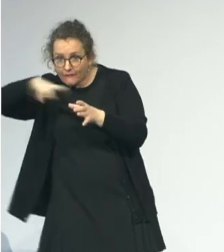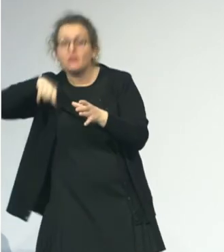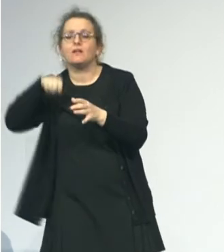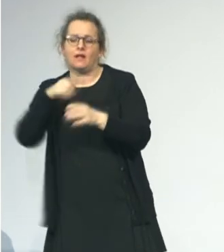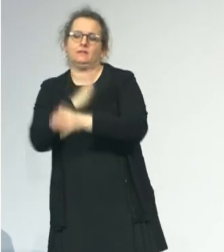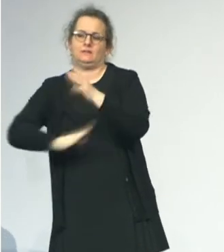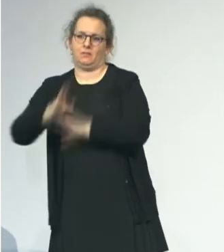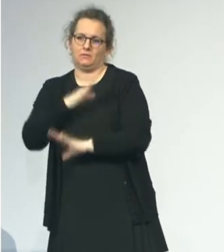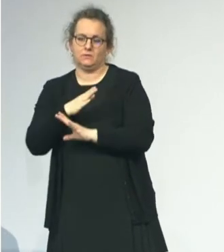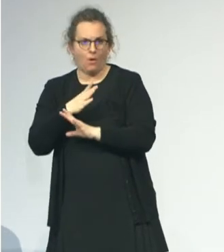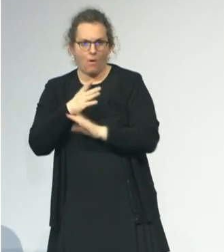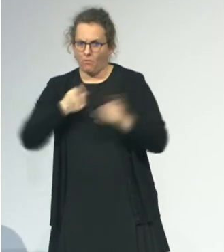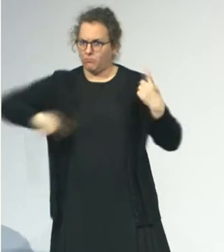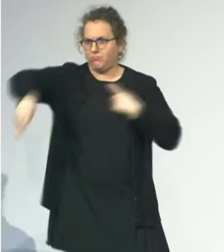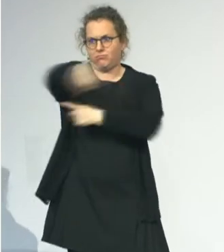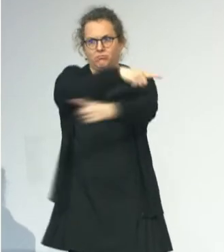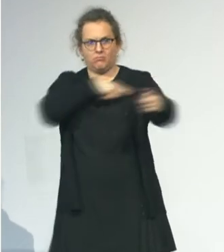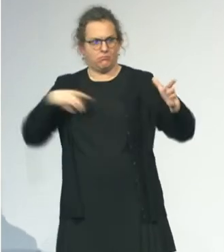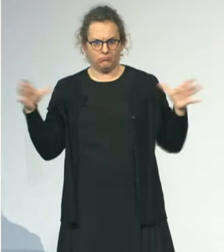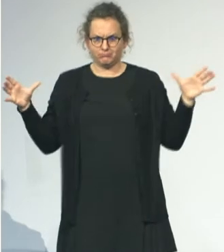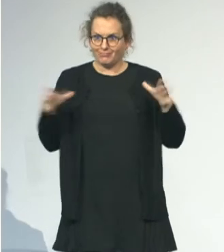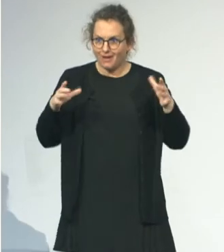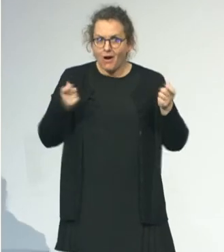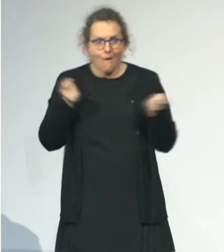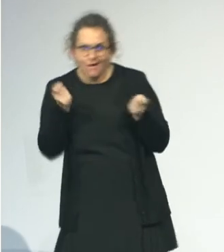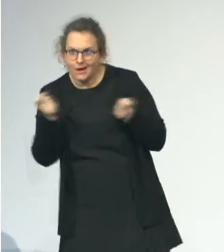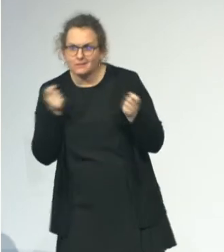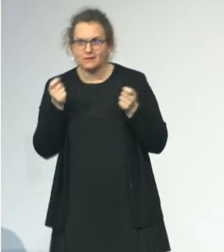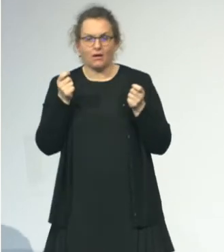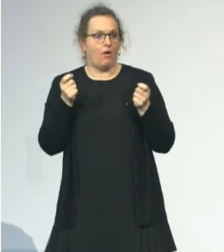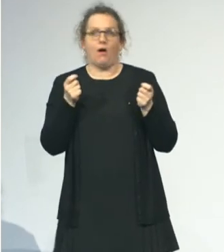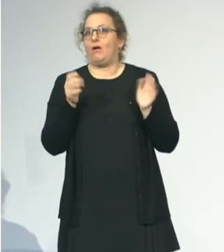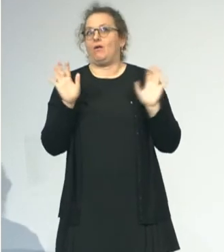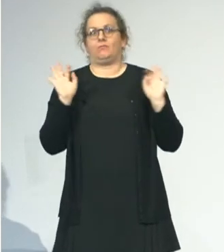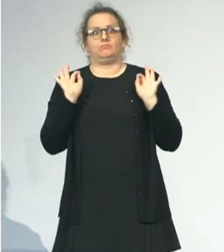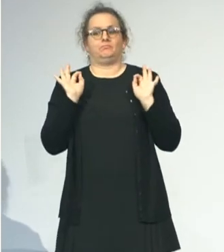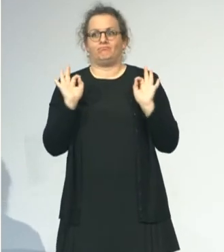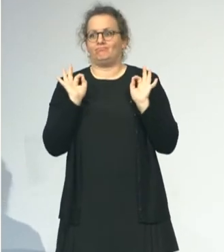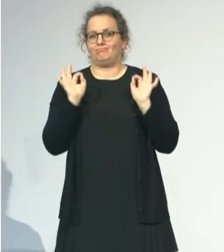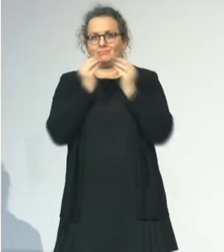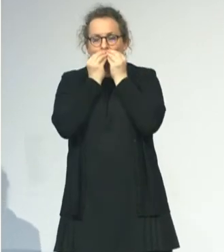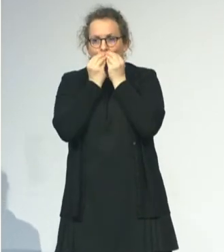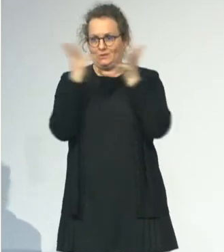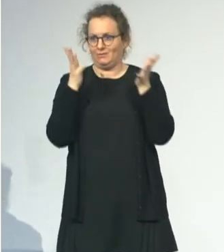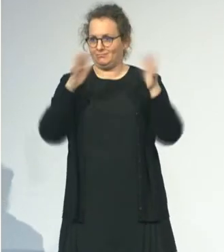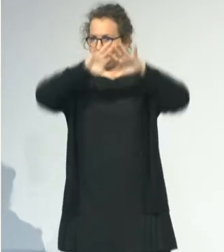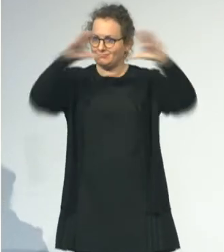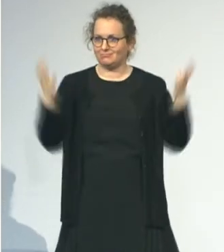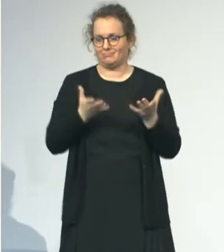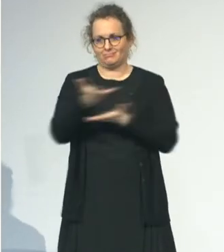amazing. Disability is just an added bonus, and to manage such an organization is just a